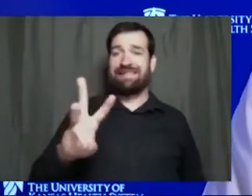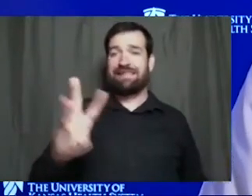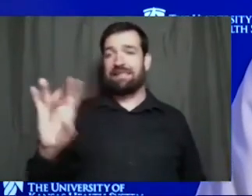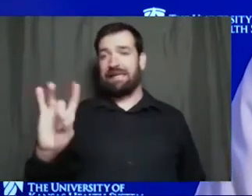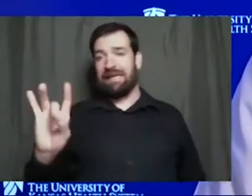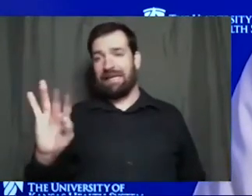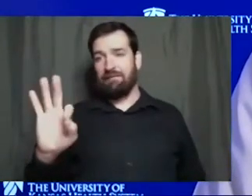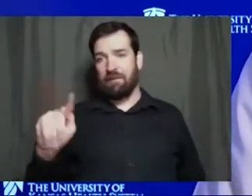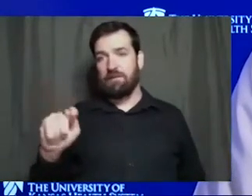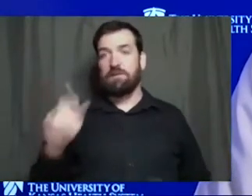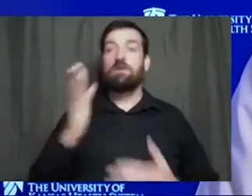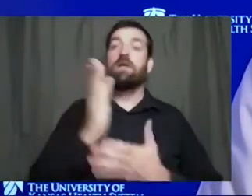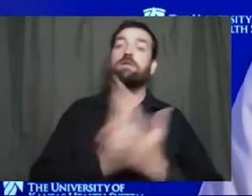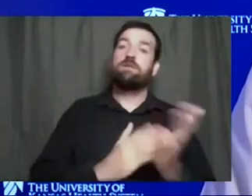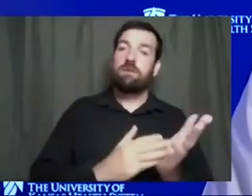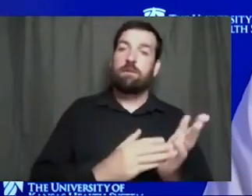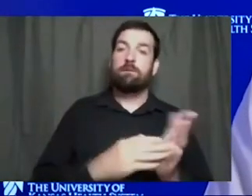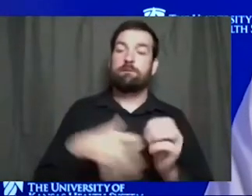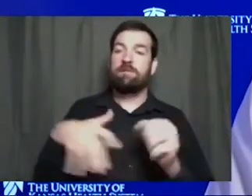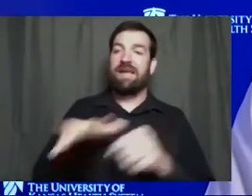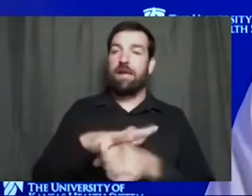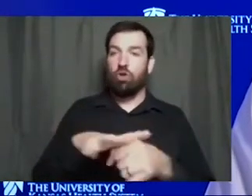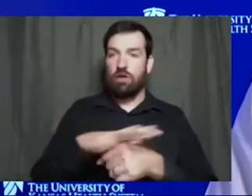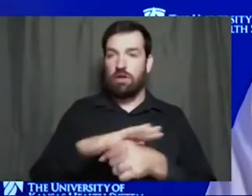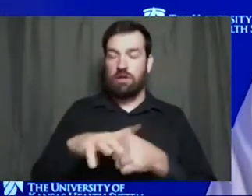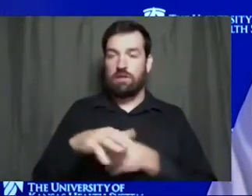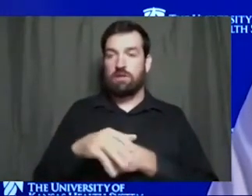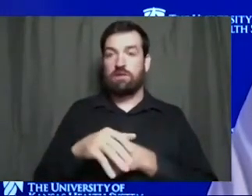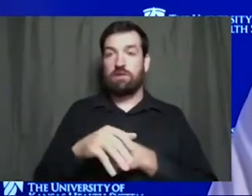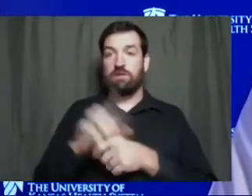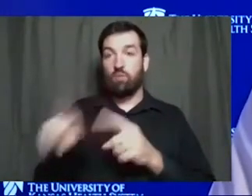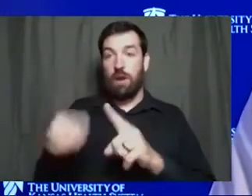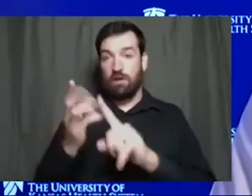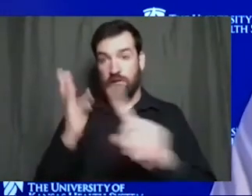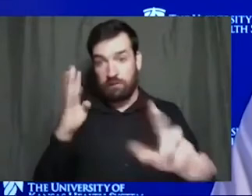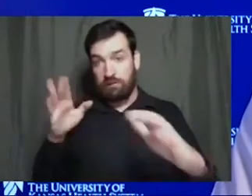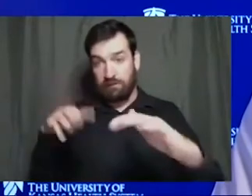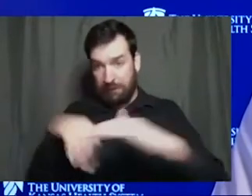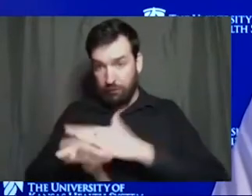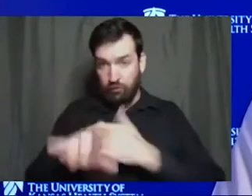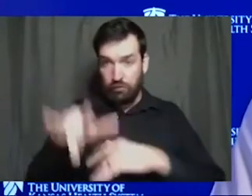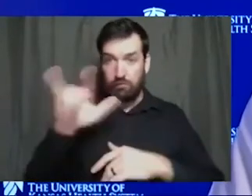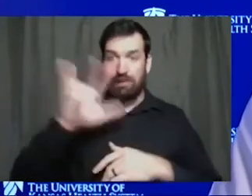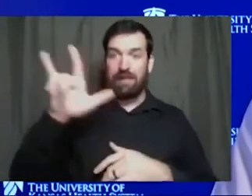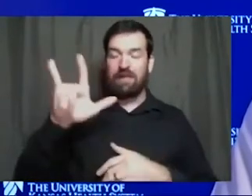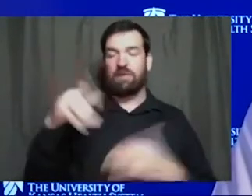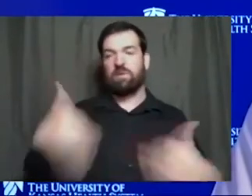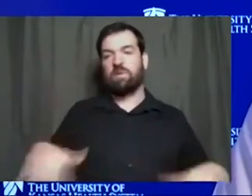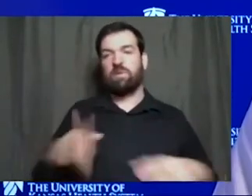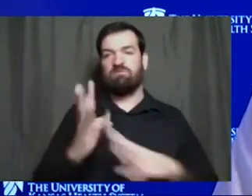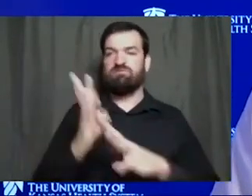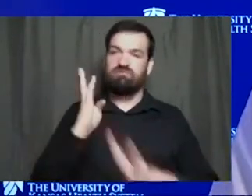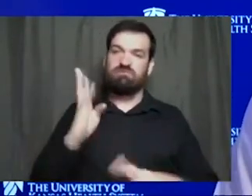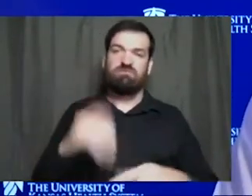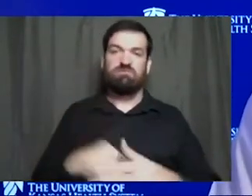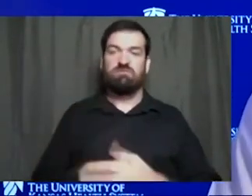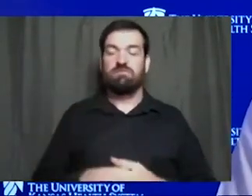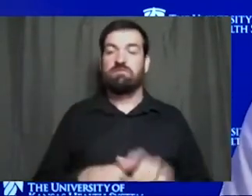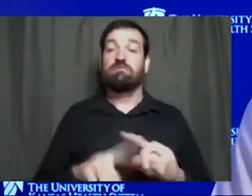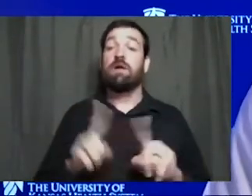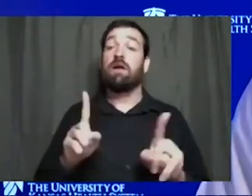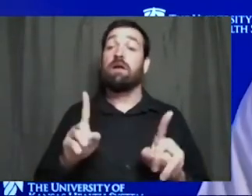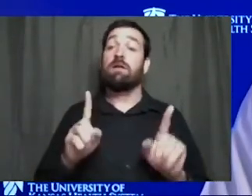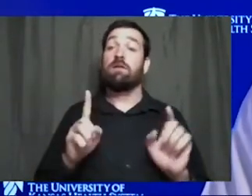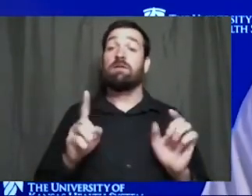those areas where you're boarding the plane do get a little bit dense, and so it's difficult to do that. But if you continue to do those